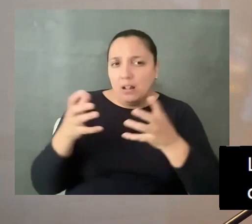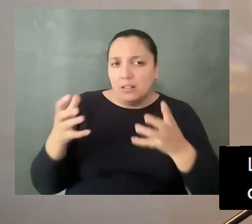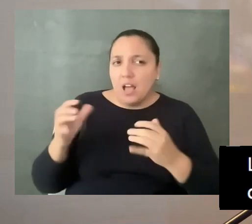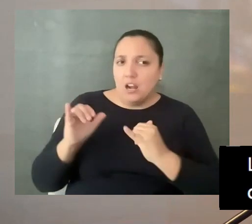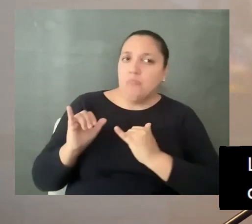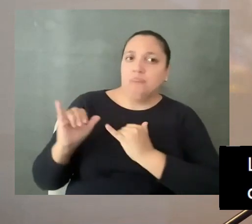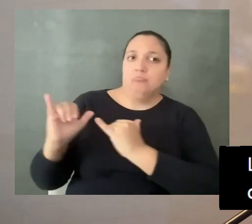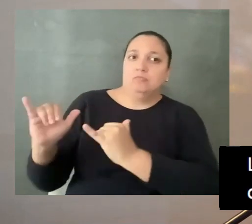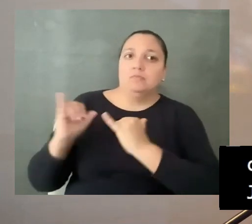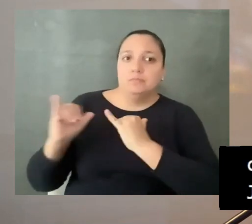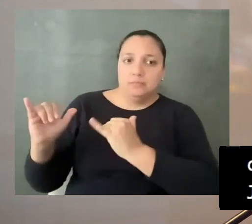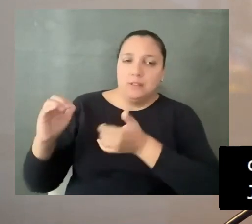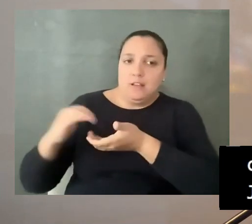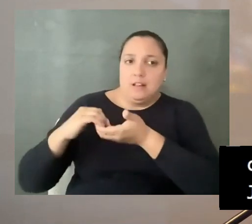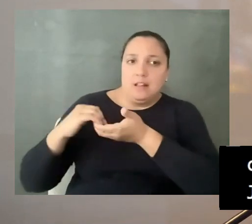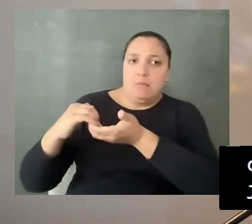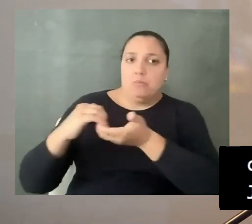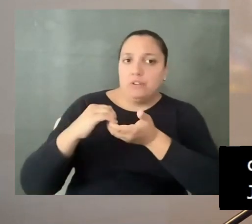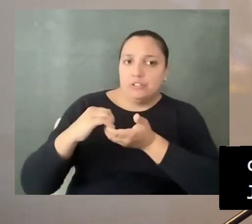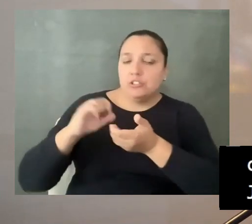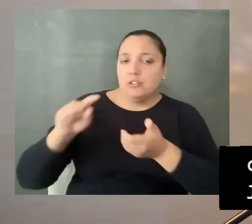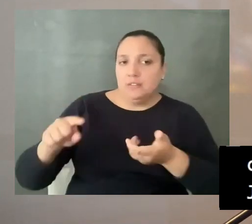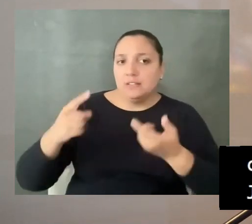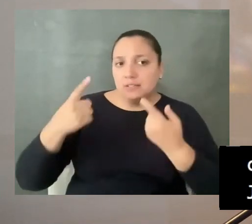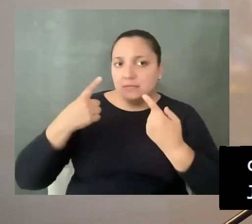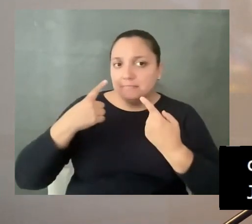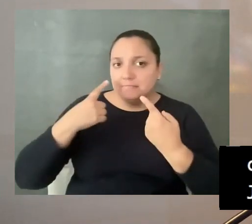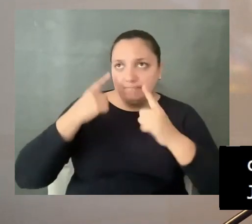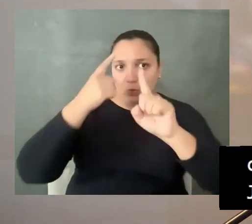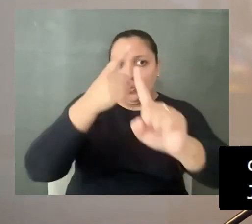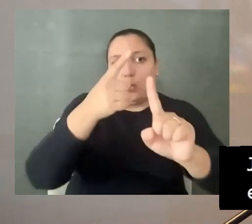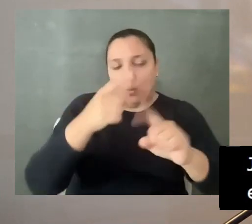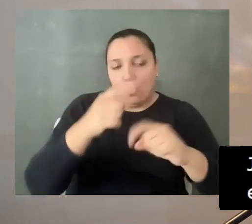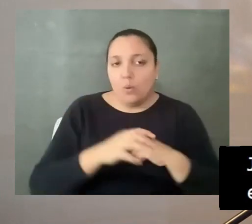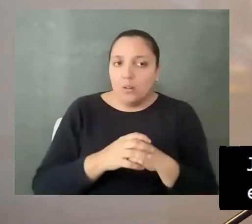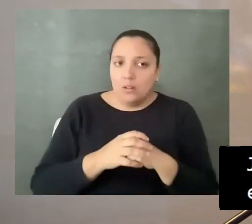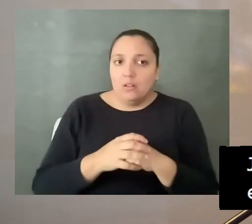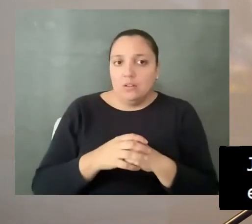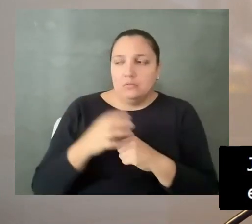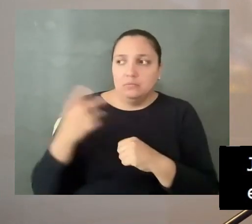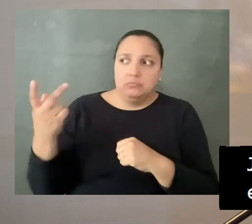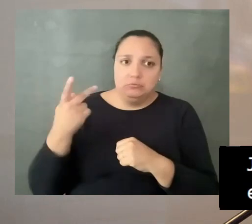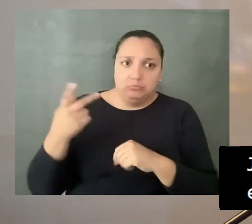and collaboration in this effort since we are all, you know, in this process together.